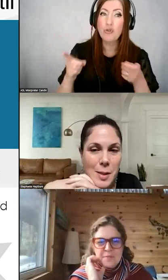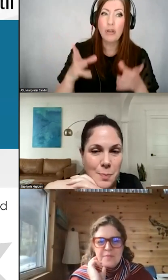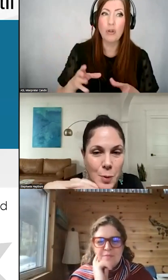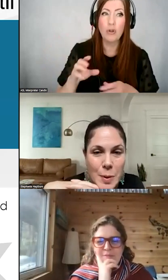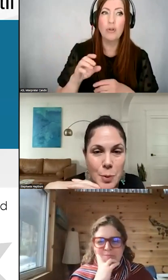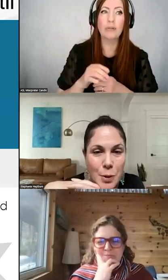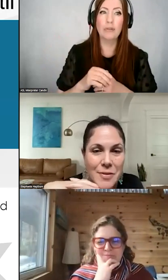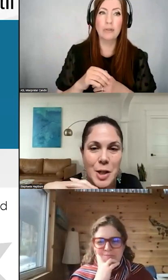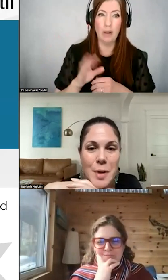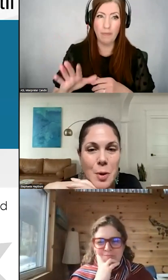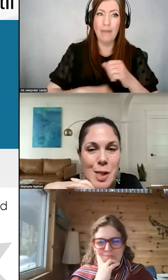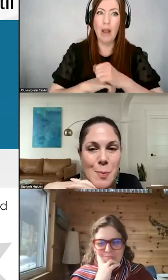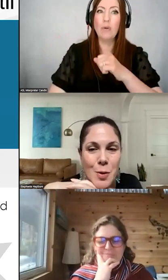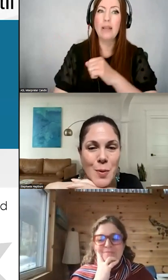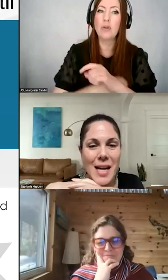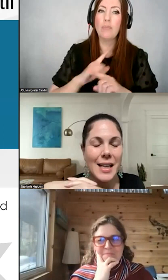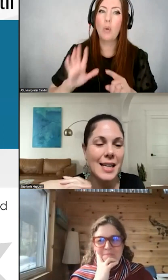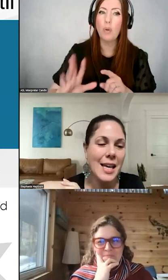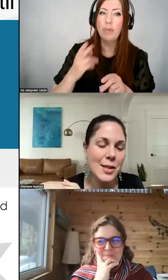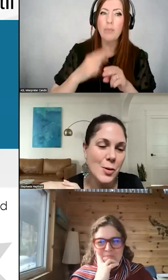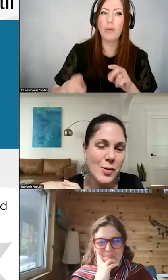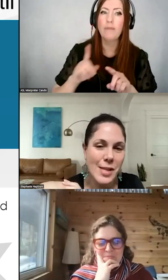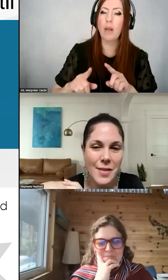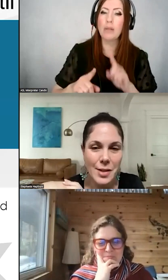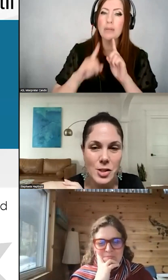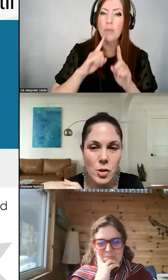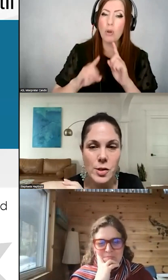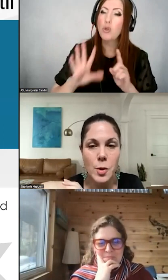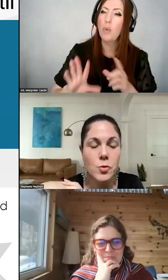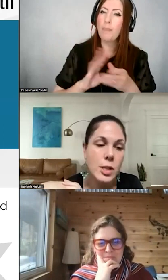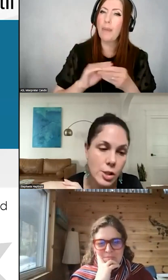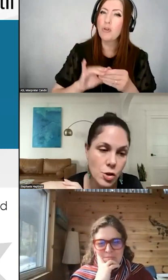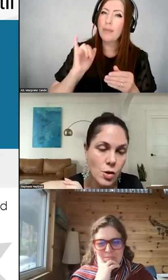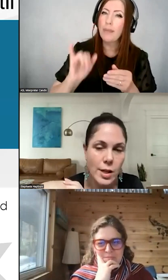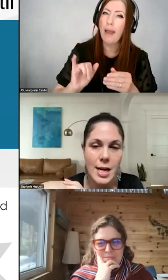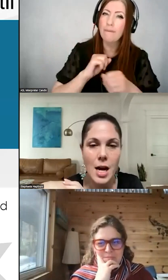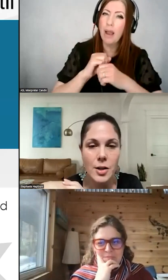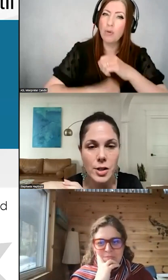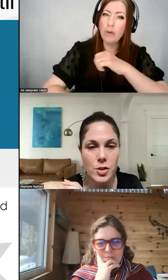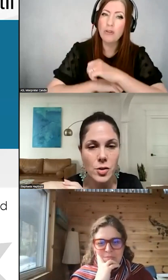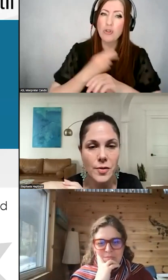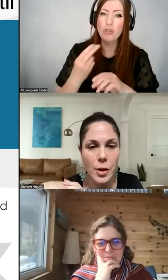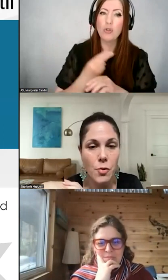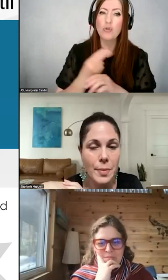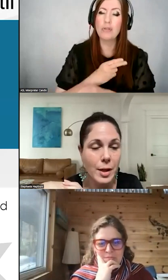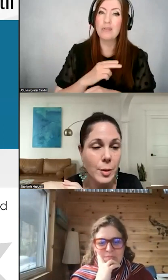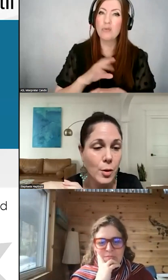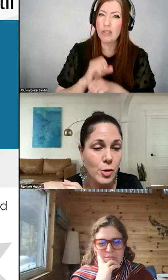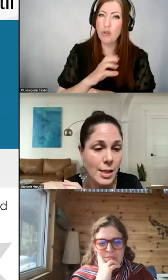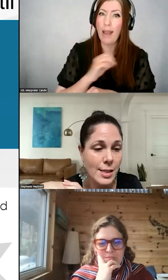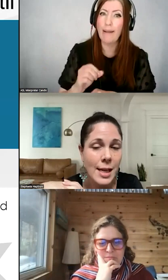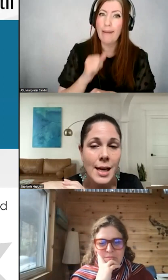Melissa, we'll be brief here, but when we spoke, you highlighted that the Sozozai Foundation uses both traditional and non-traditional